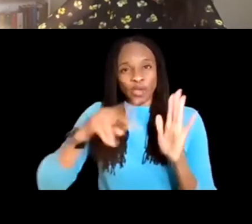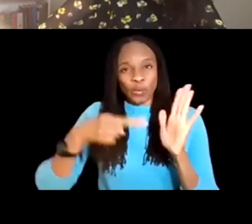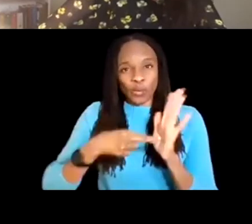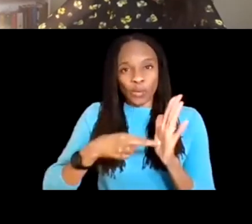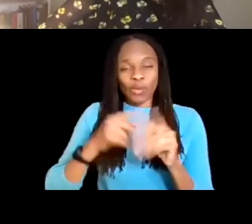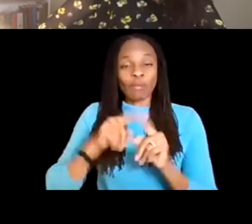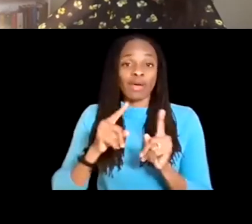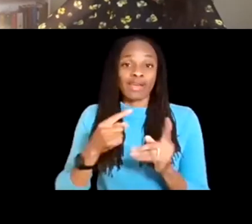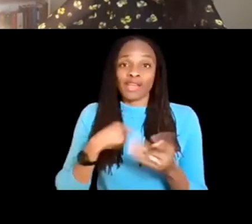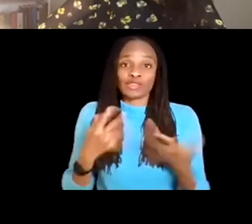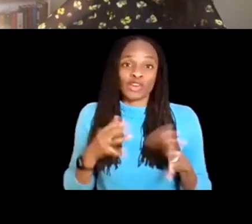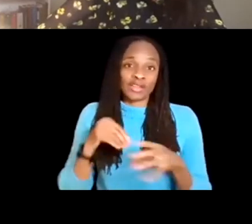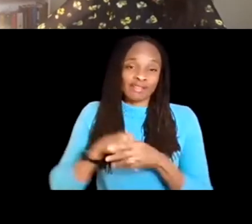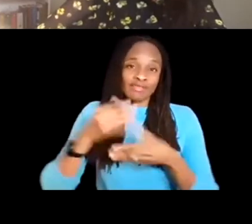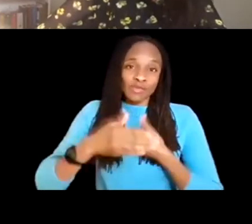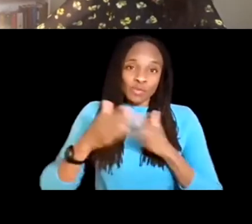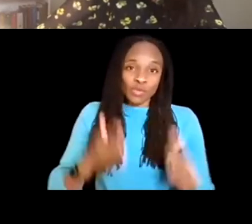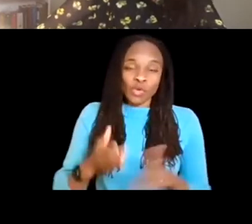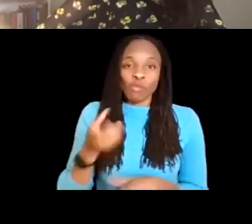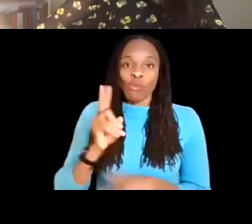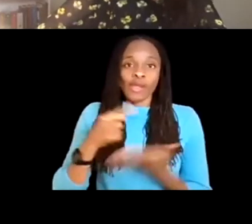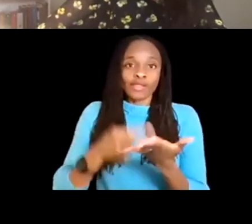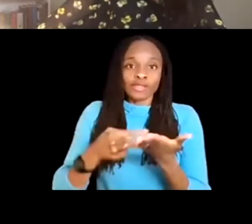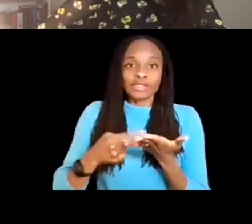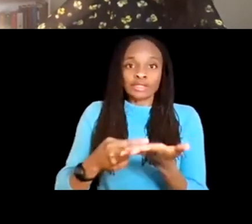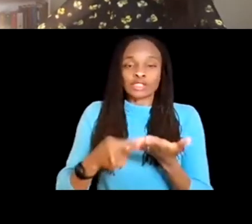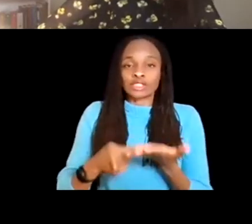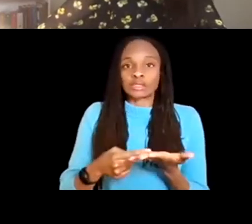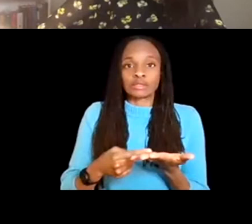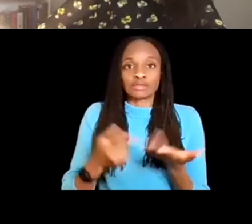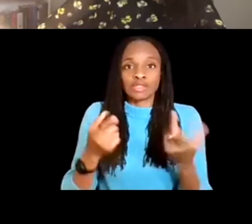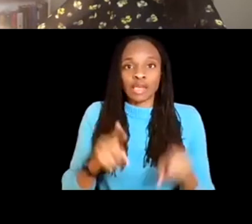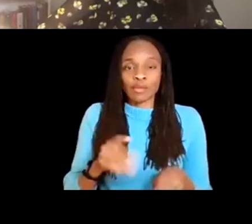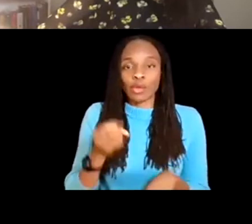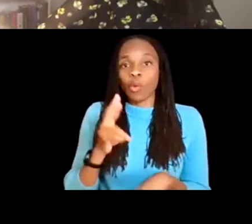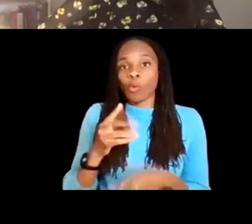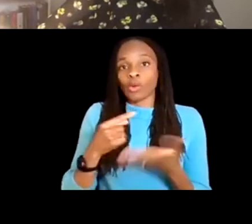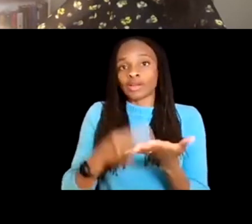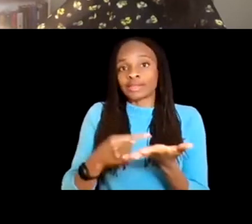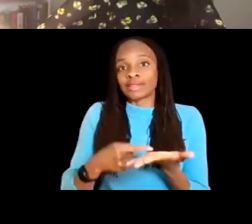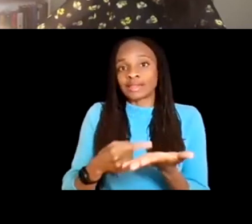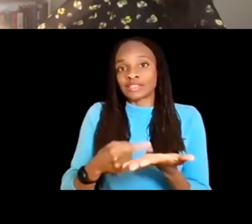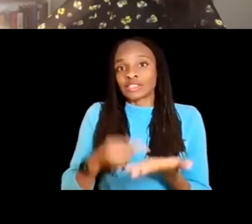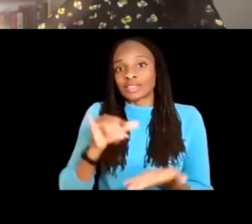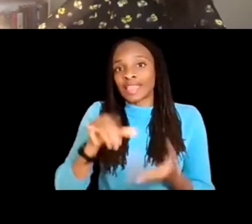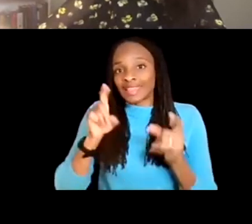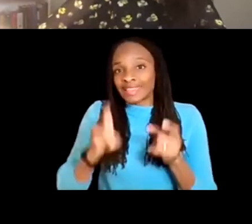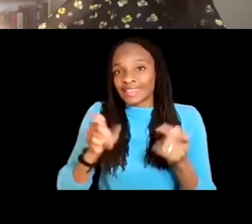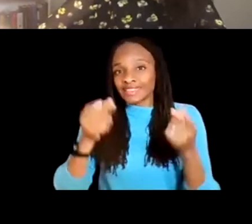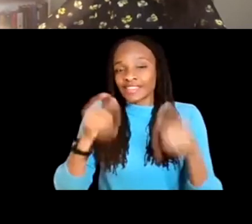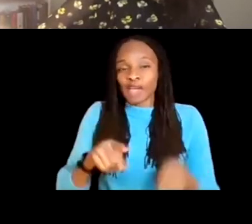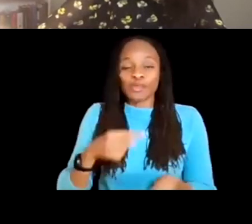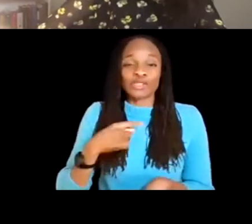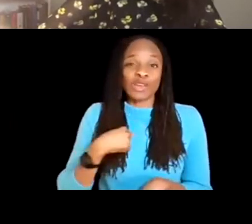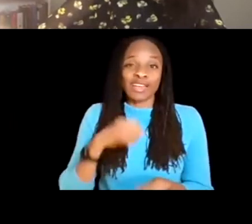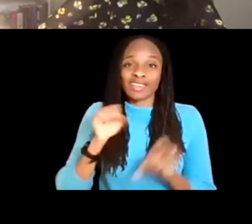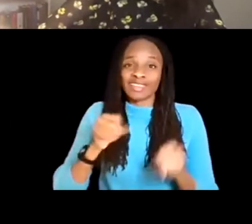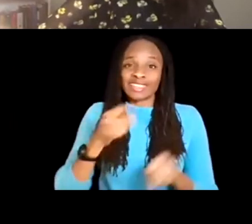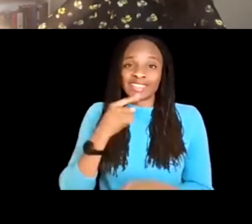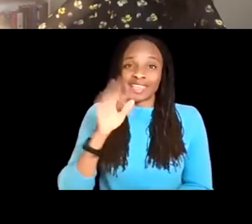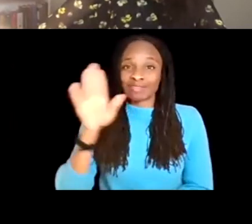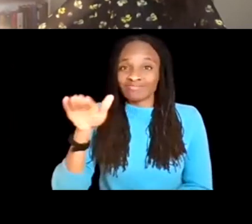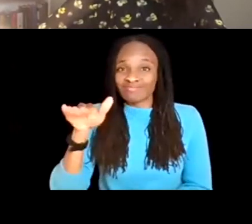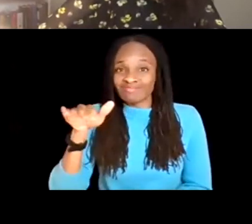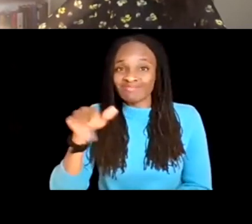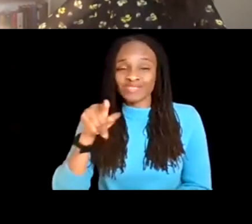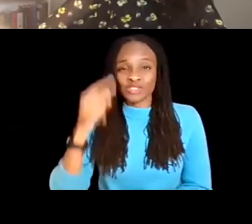already in the room where these discussions were going down, or discussions that needed to go down. And I was able to pipe up and say, hey, have you guys thought